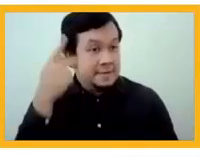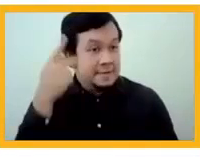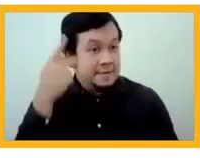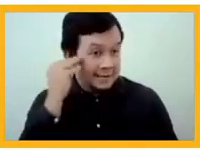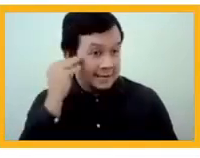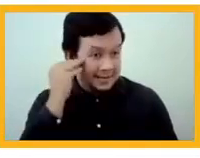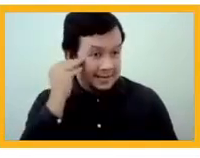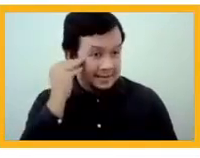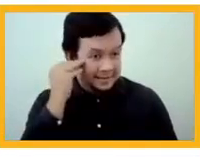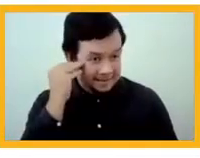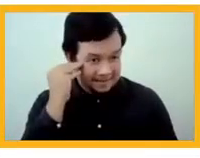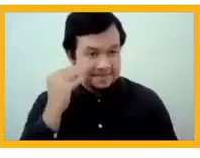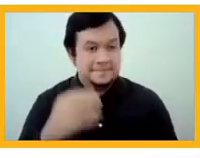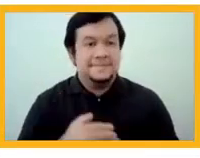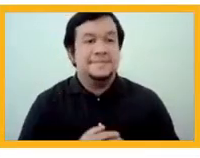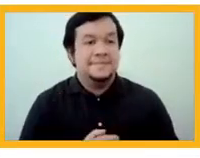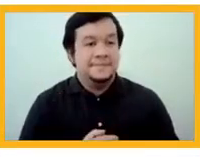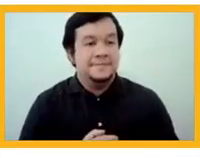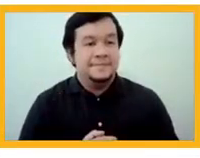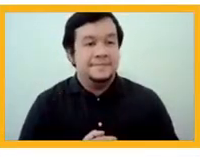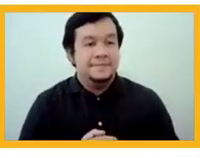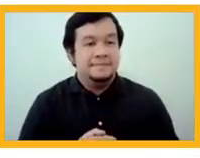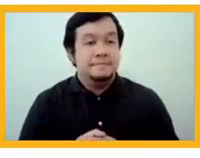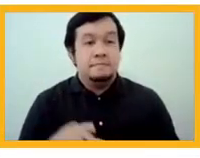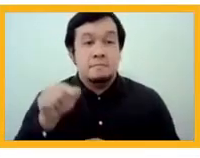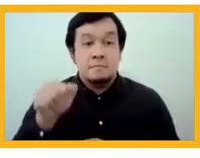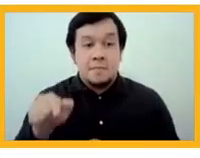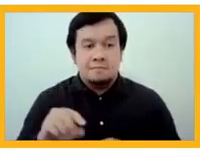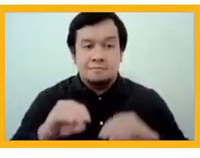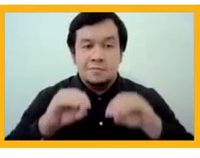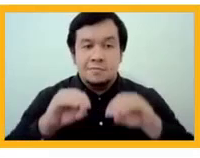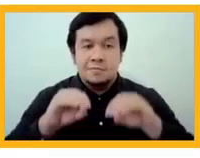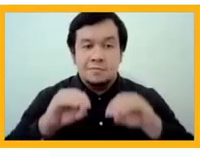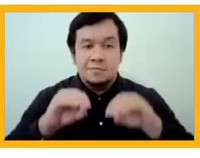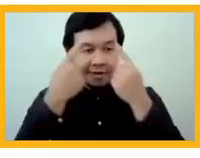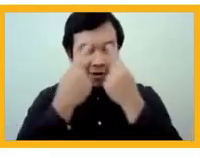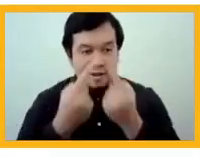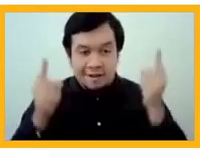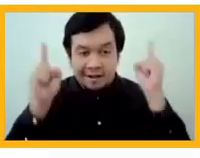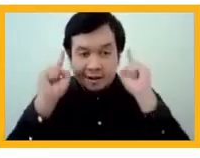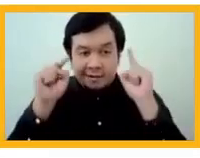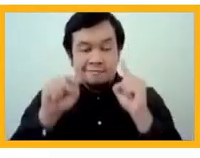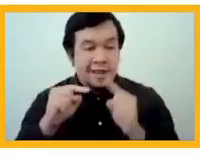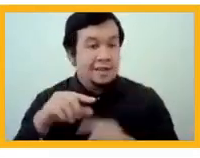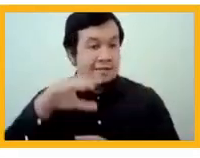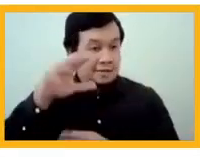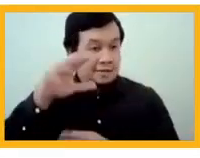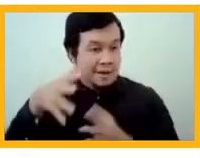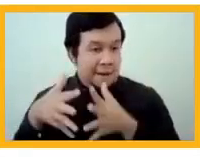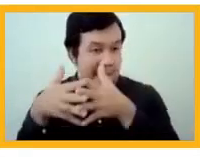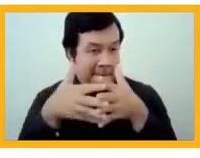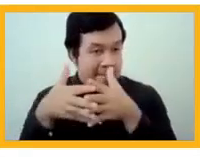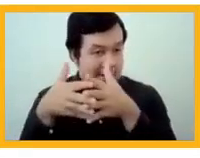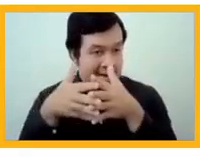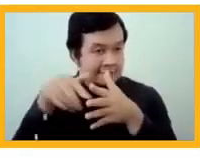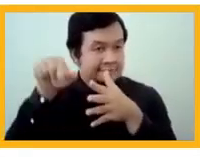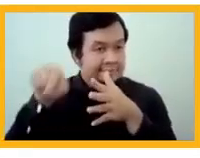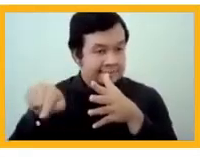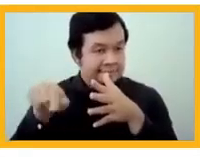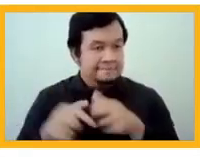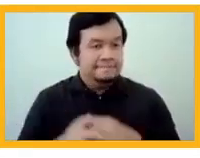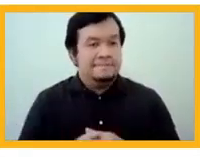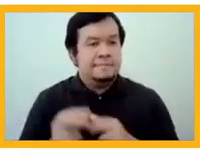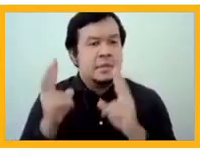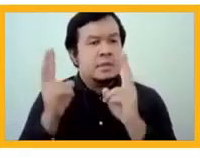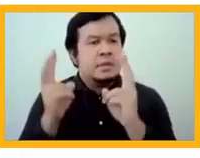at the University of California, San Diego. His topic will be evidence-driven EdTech. So